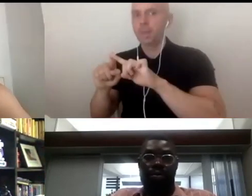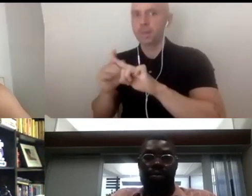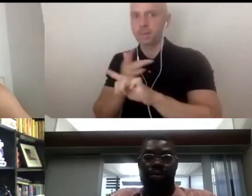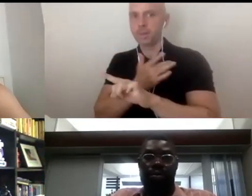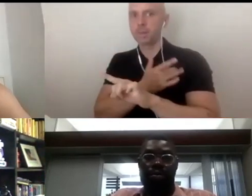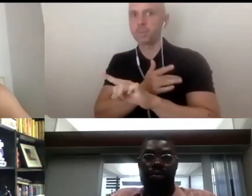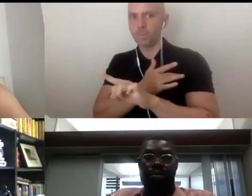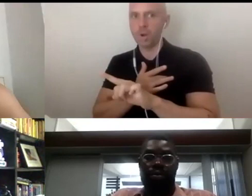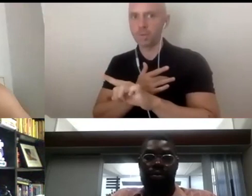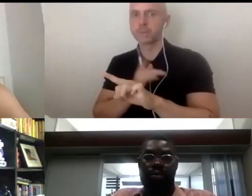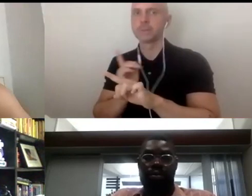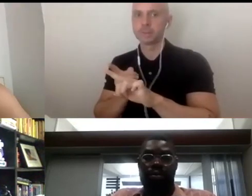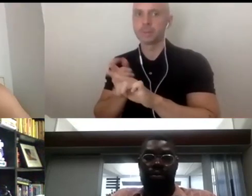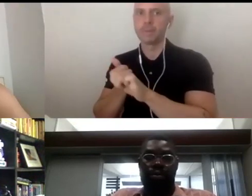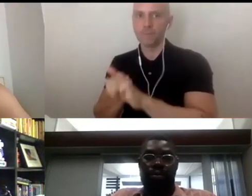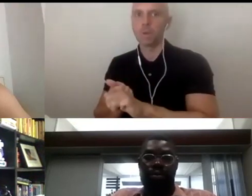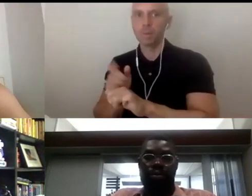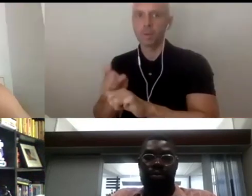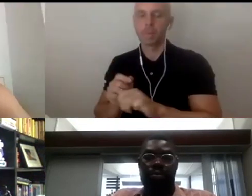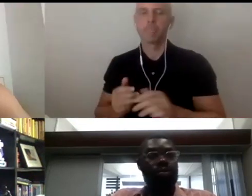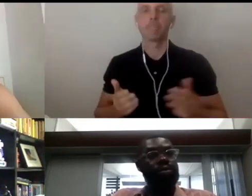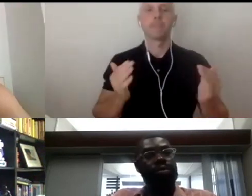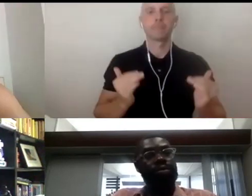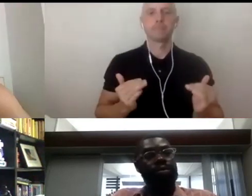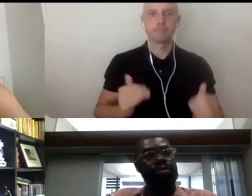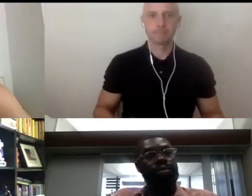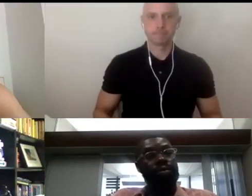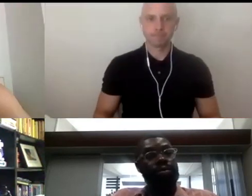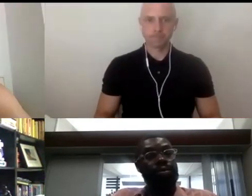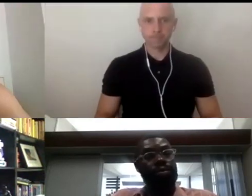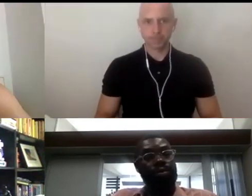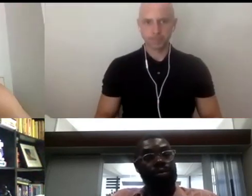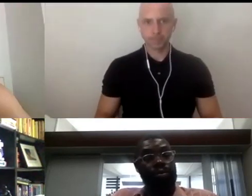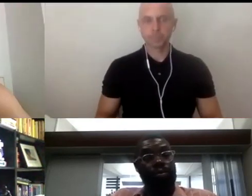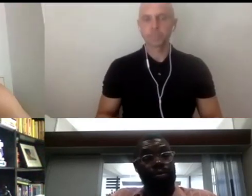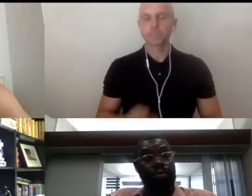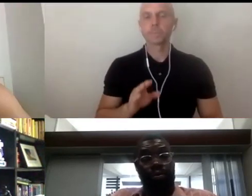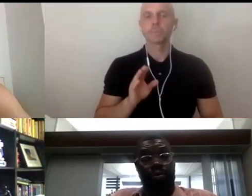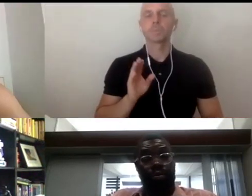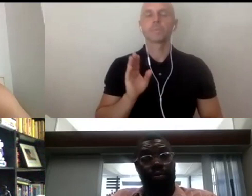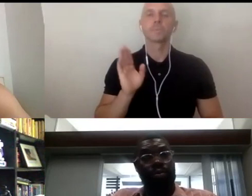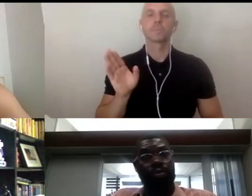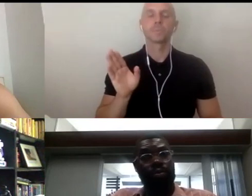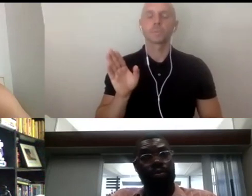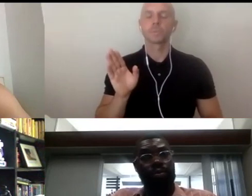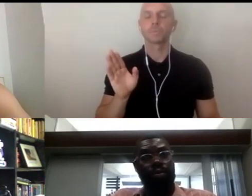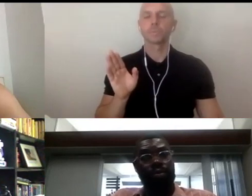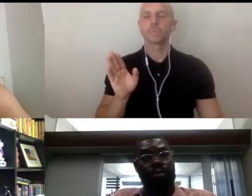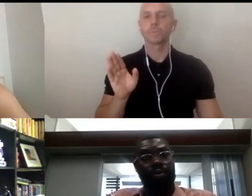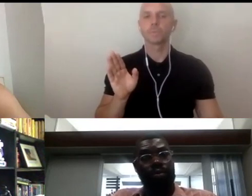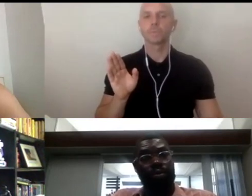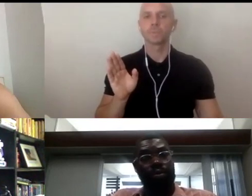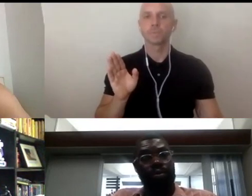a reopening guidelines piece that allows you to connect directly with the province and have that conversation as